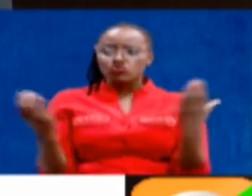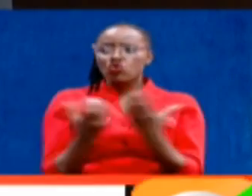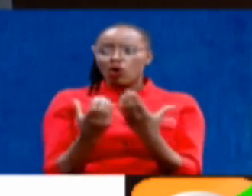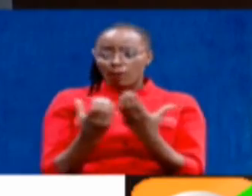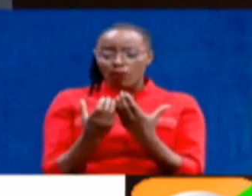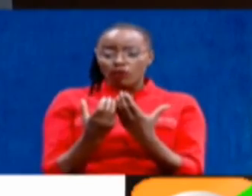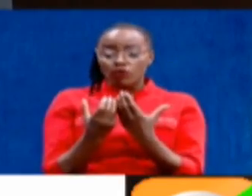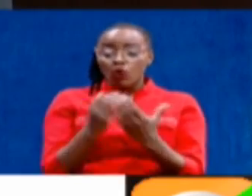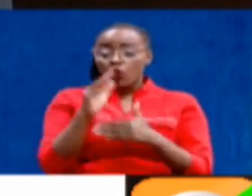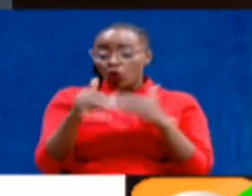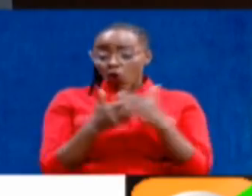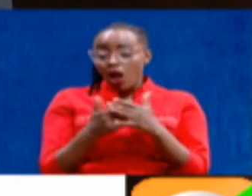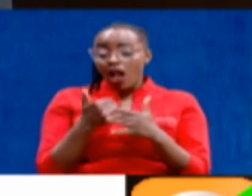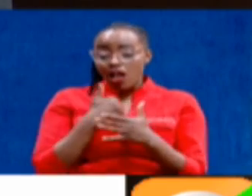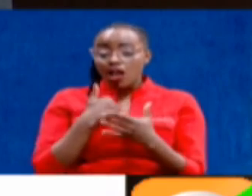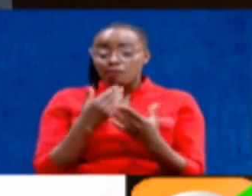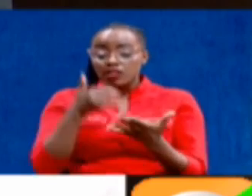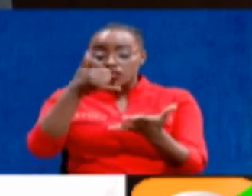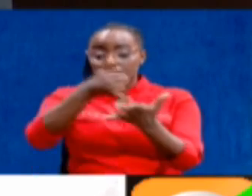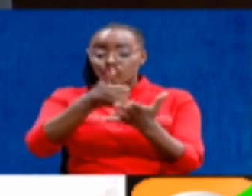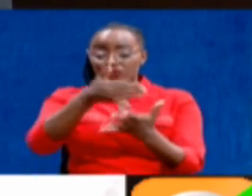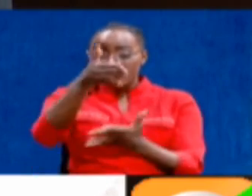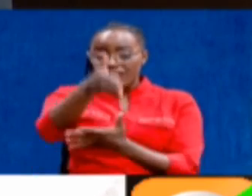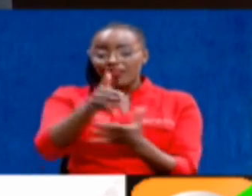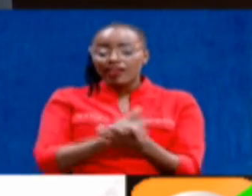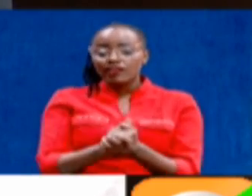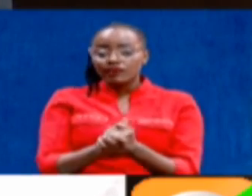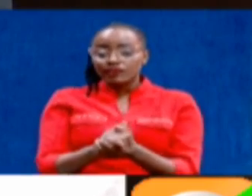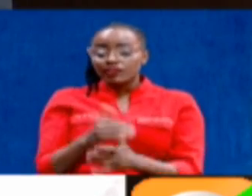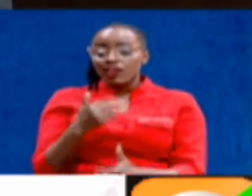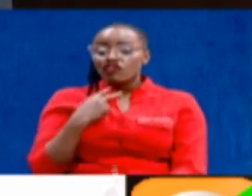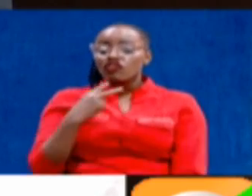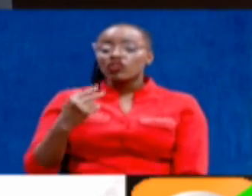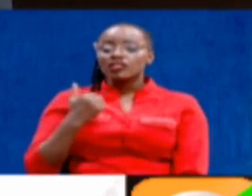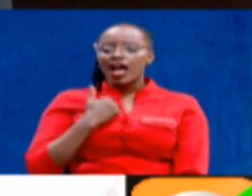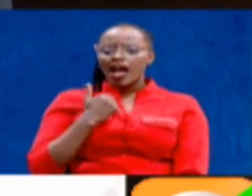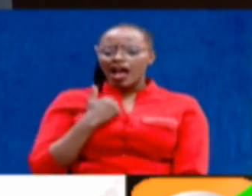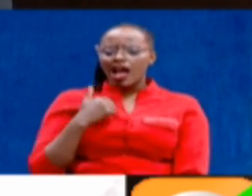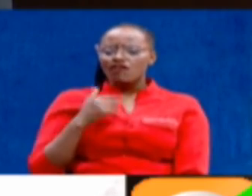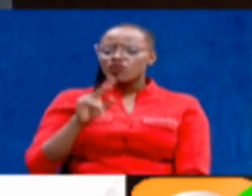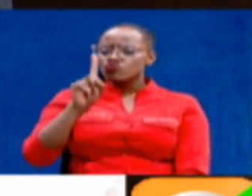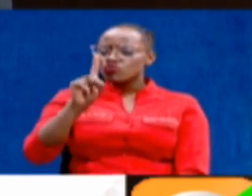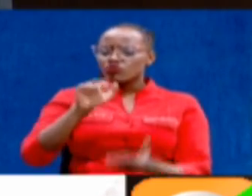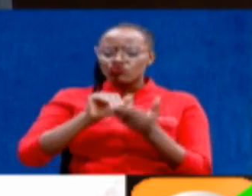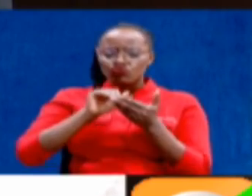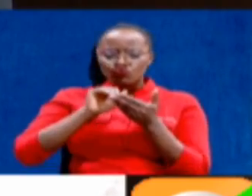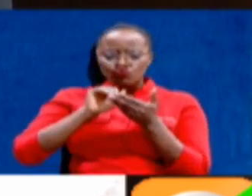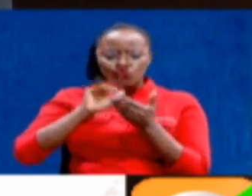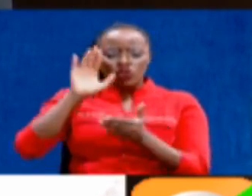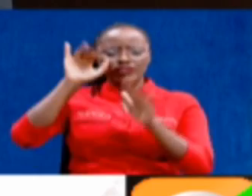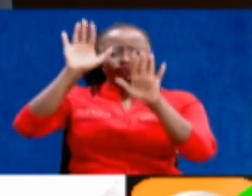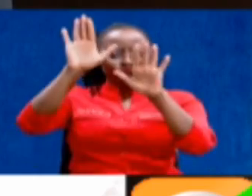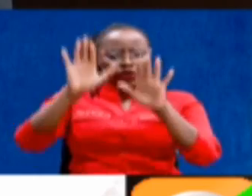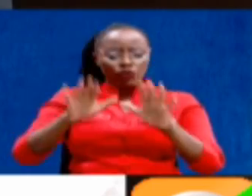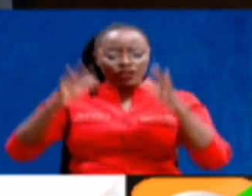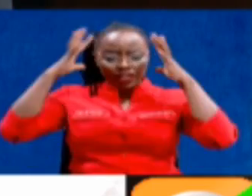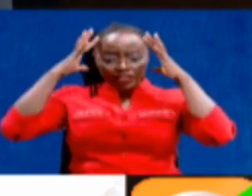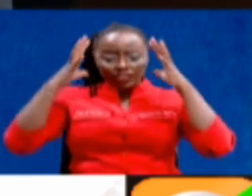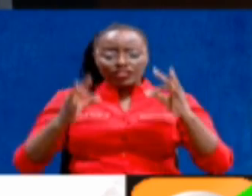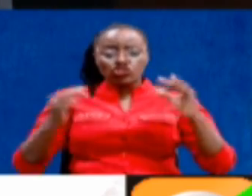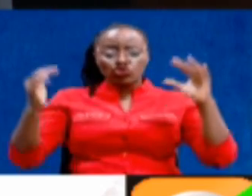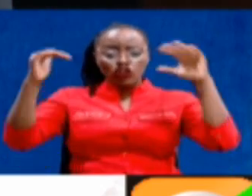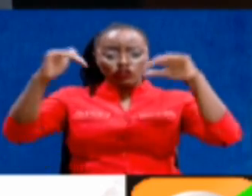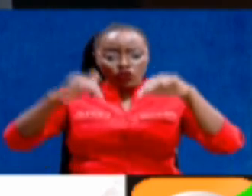South, are heard. We have a voice at one of the most important decision-making